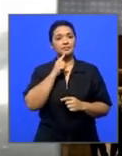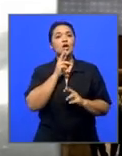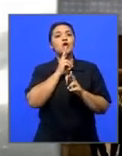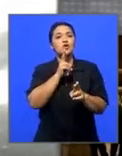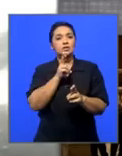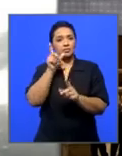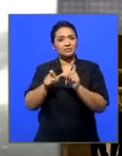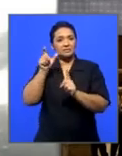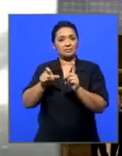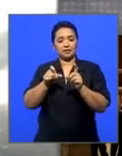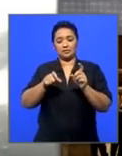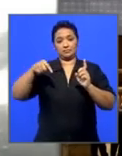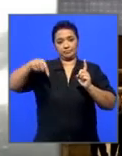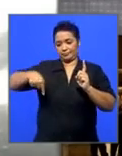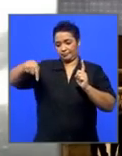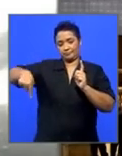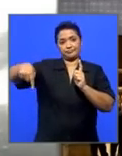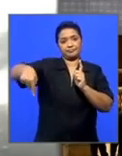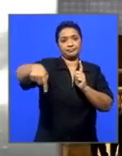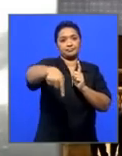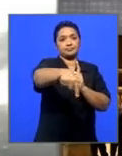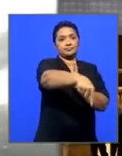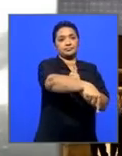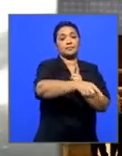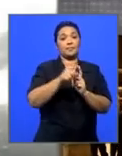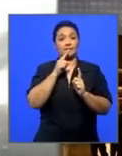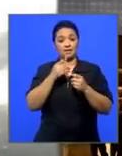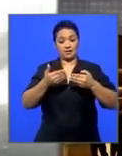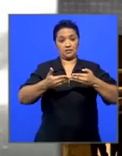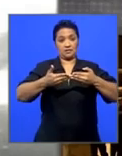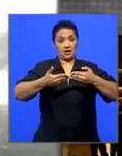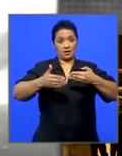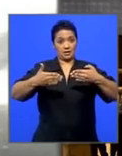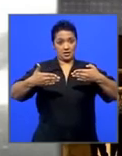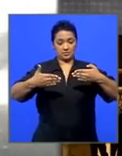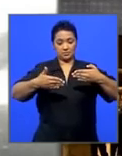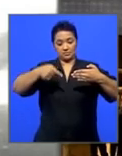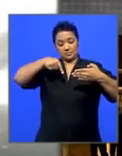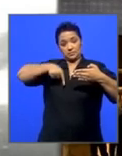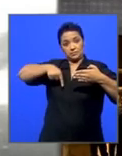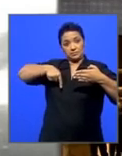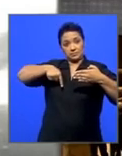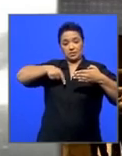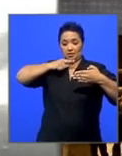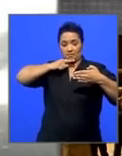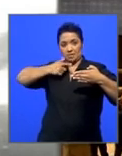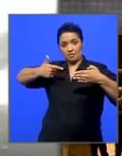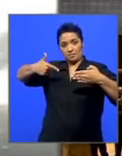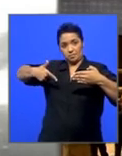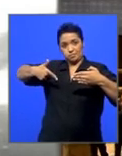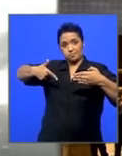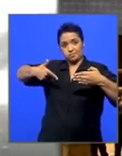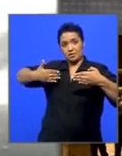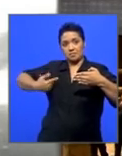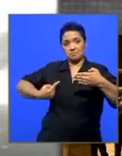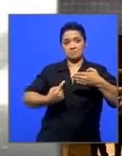reporters that are situated just before people are entering into this particular marquee, and then